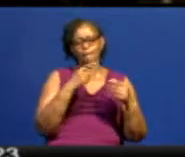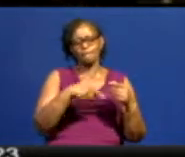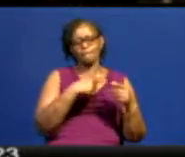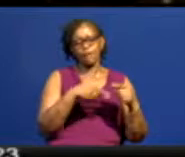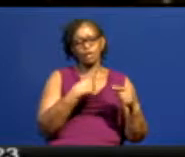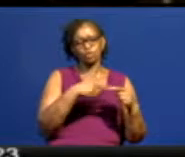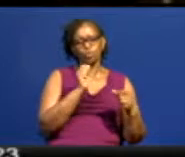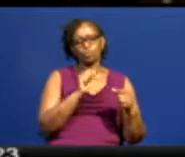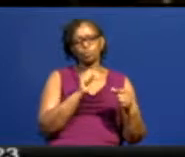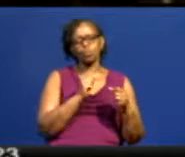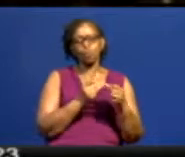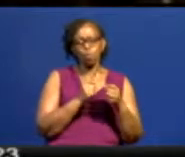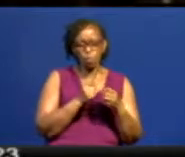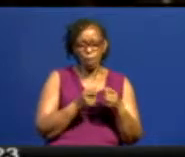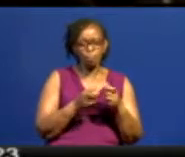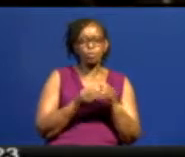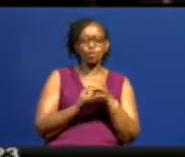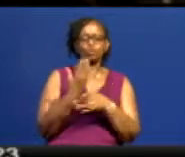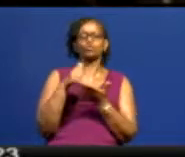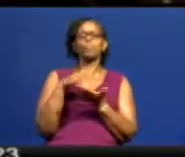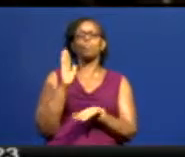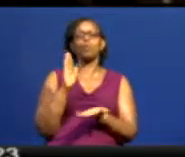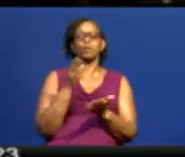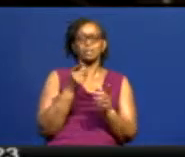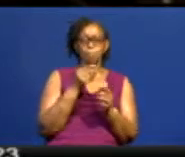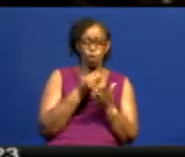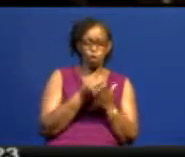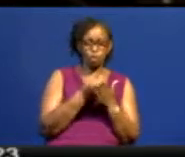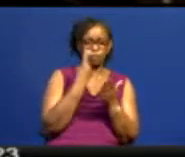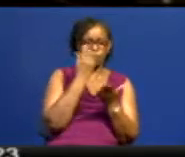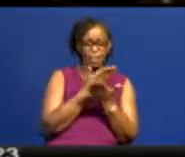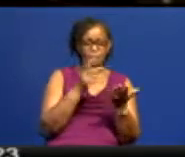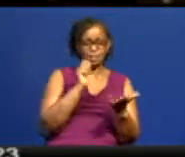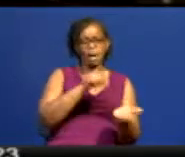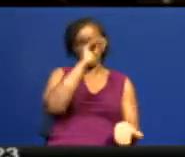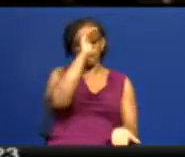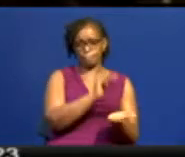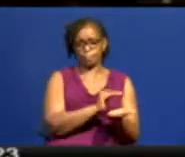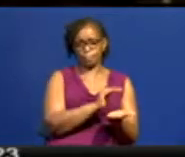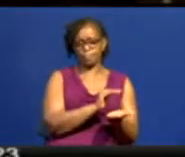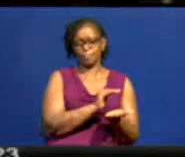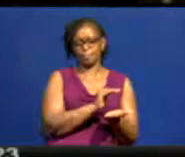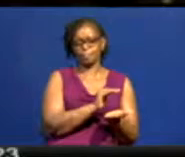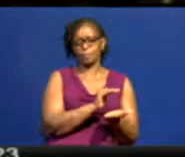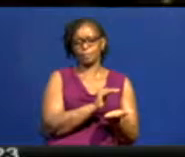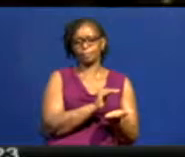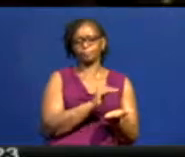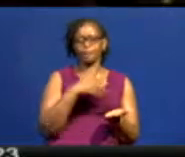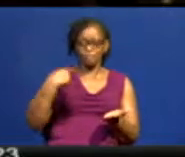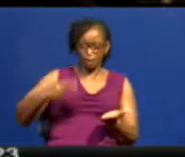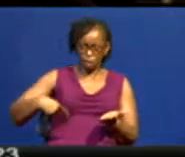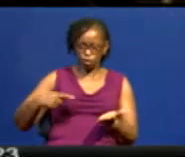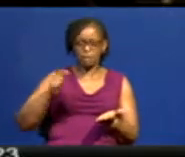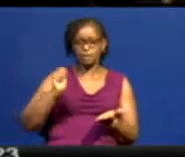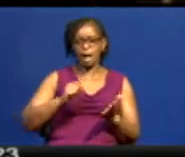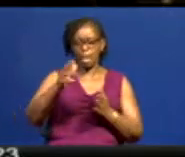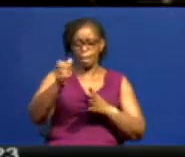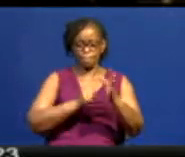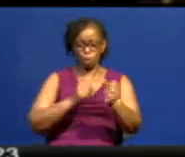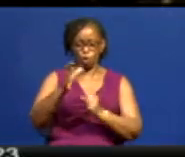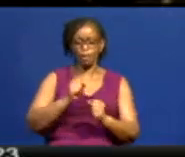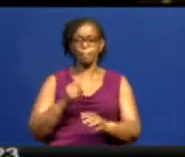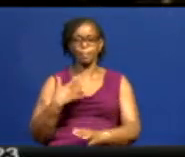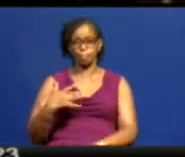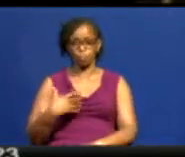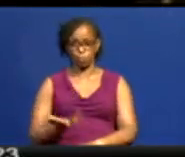production, the costs of goods and services can become cheaper, and factories can be able to employ our people. And finally,